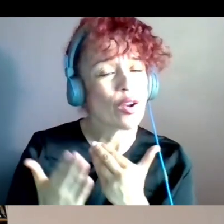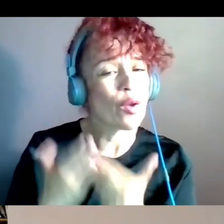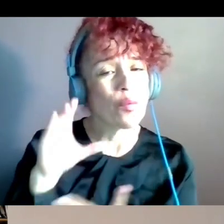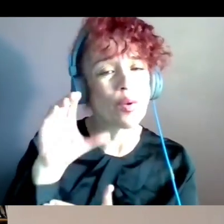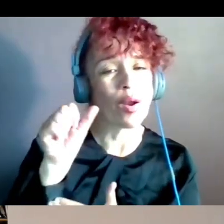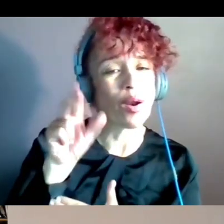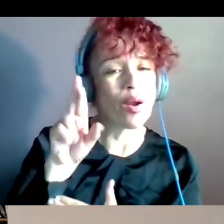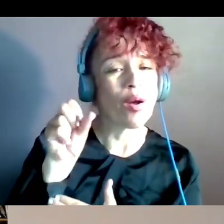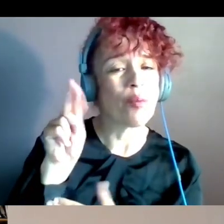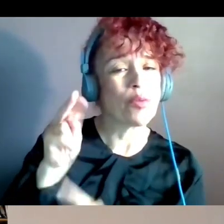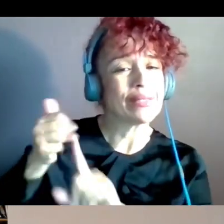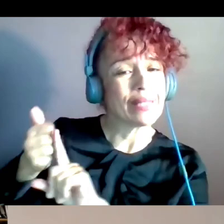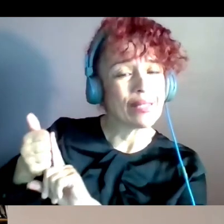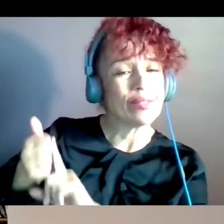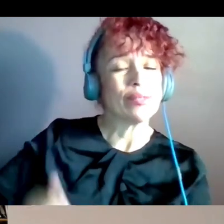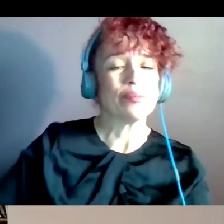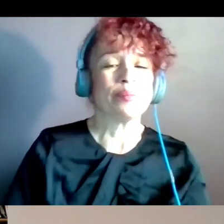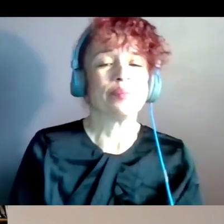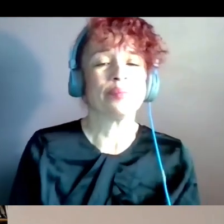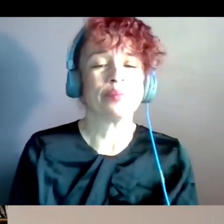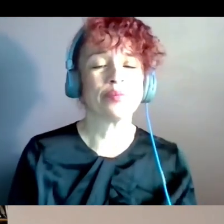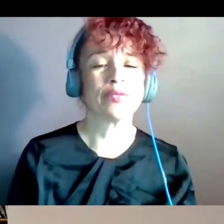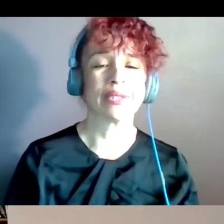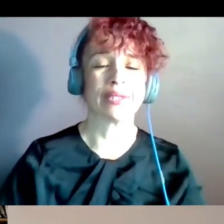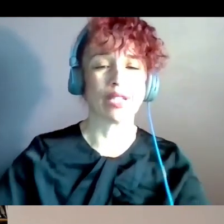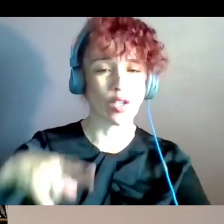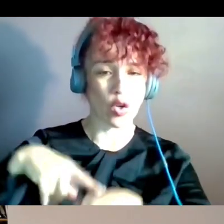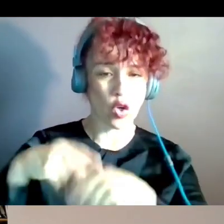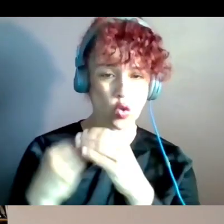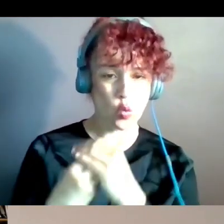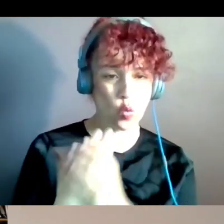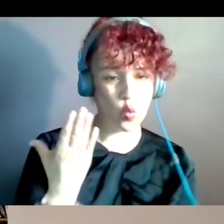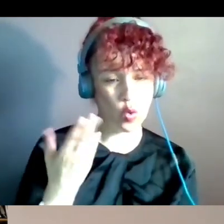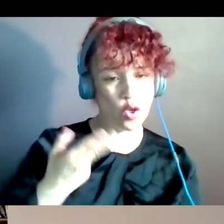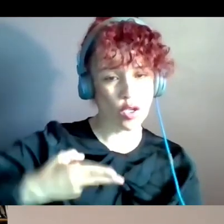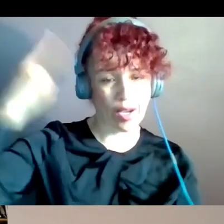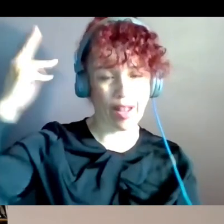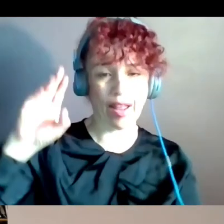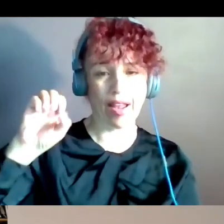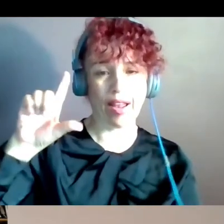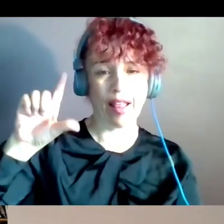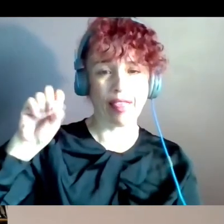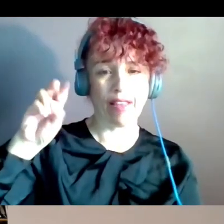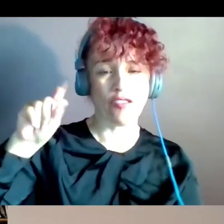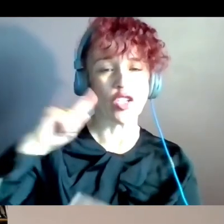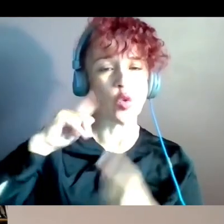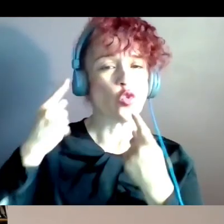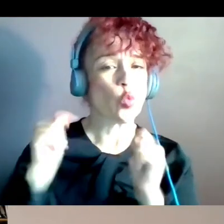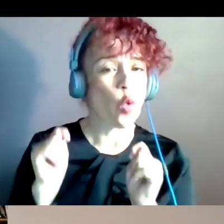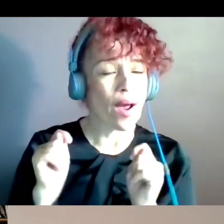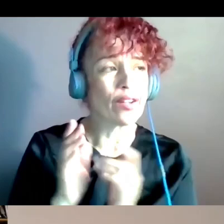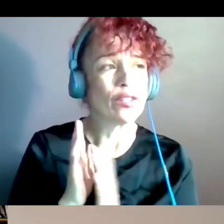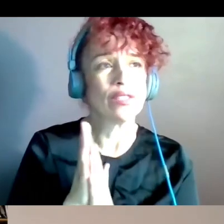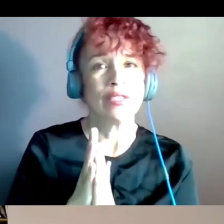soap. There's pines that grow higher up on an elevation where they're drier, and